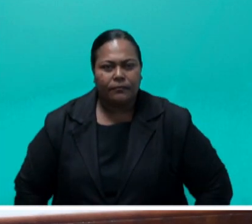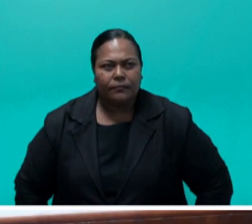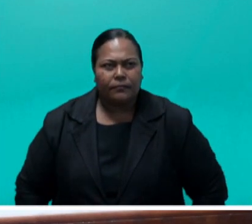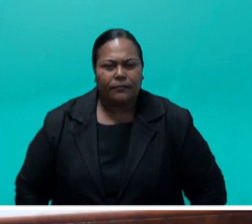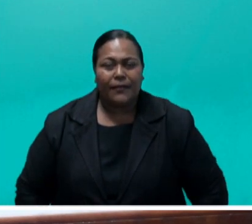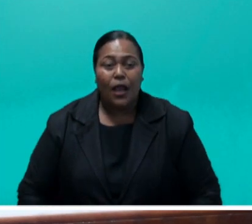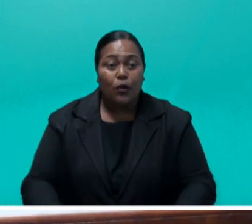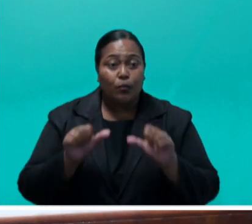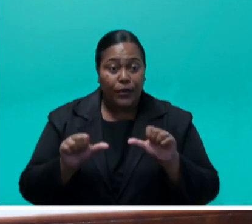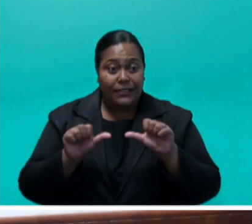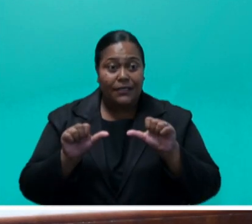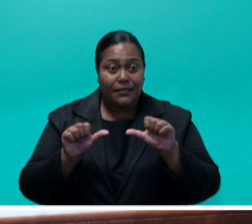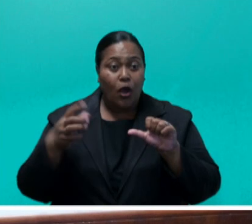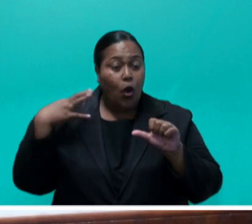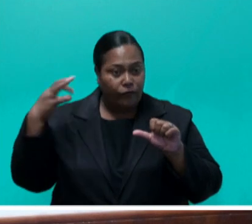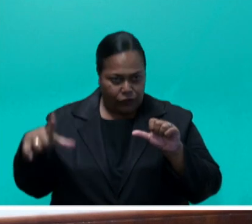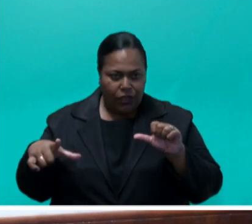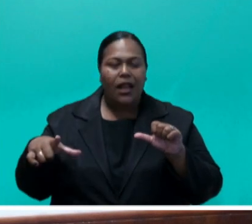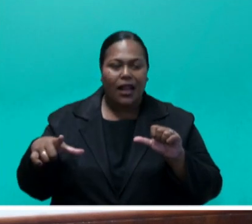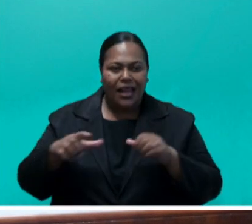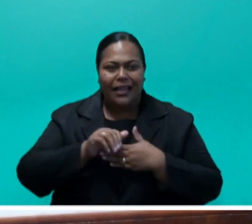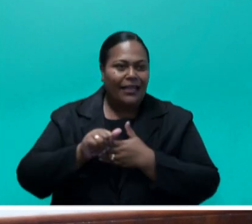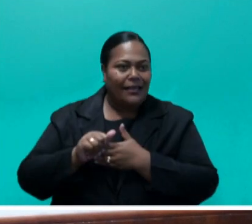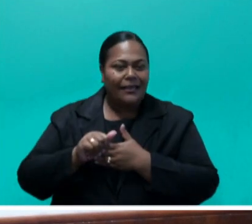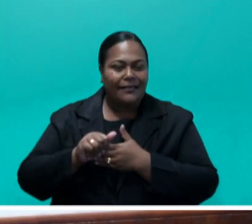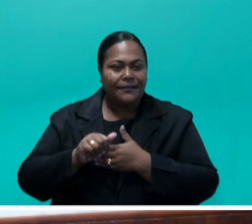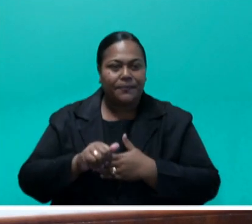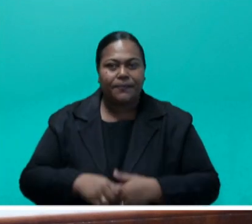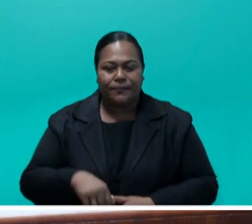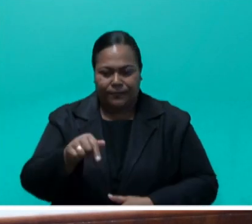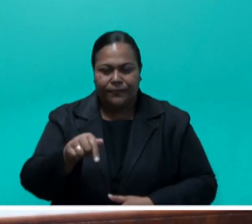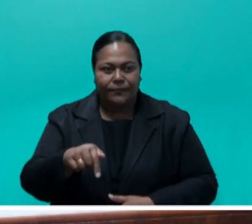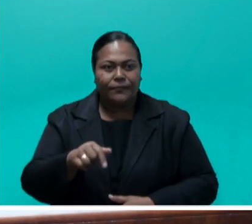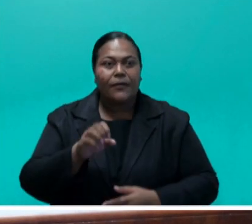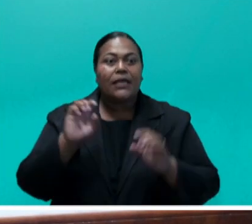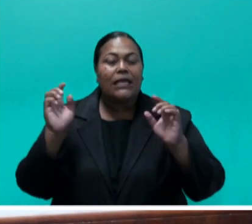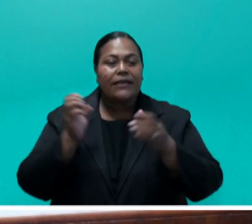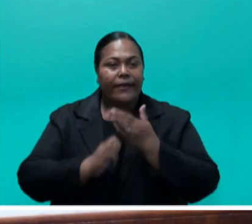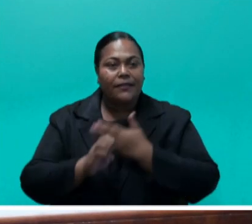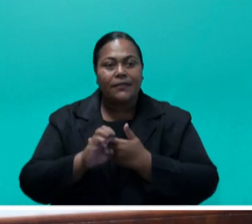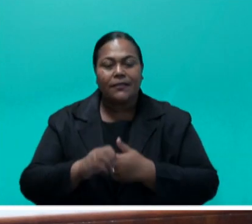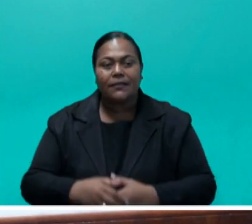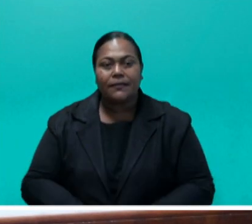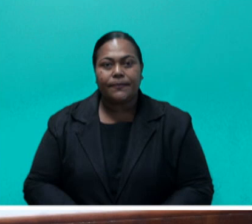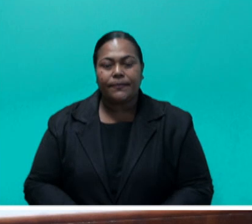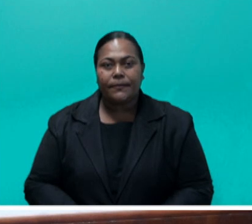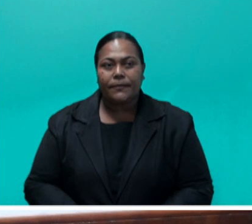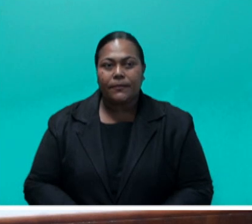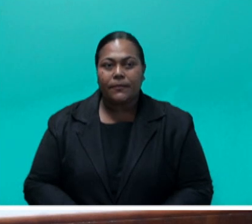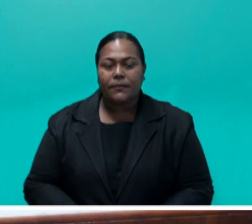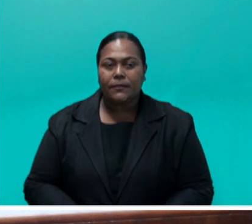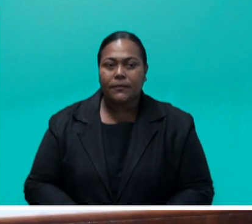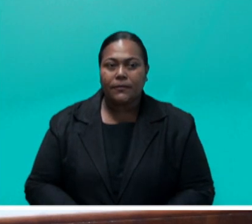Excellency, the President of Fiji, Ratu William and Maivalili Katuriwet. His presence and